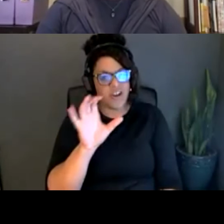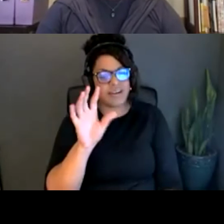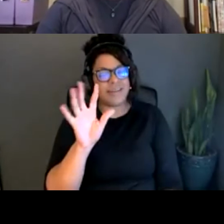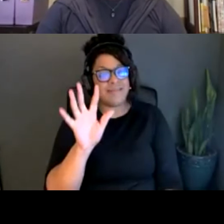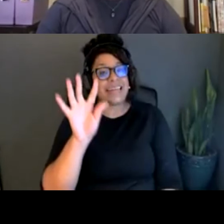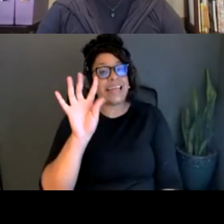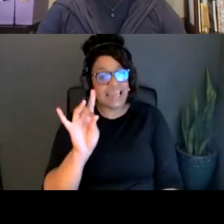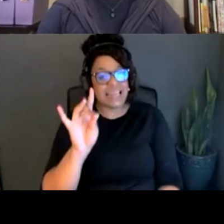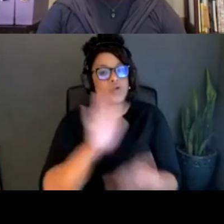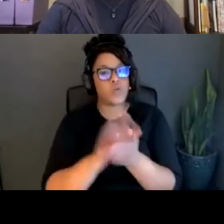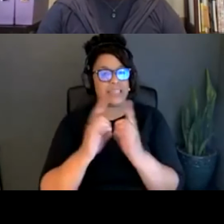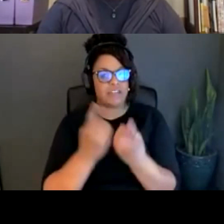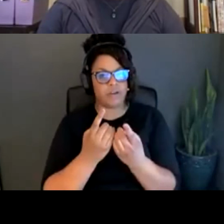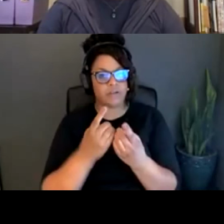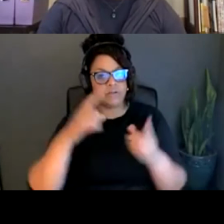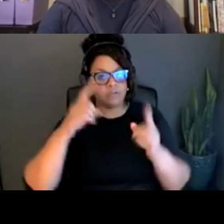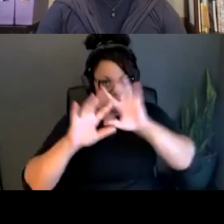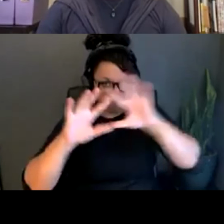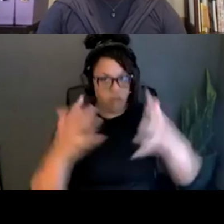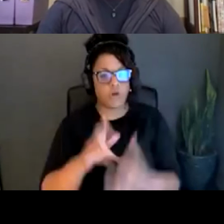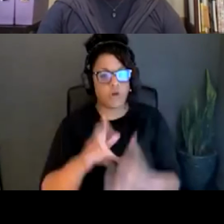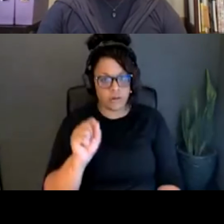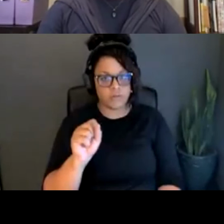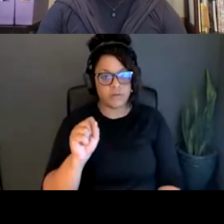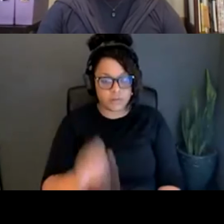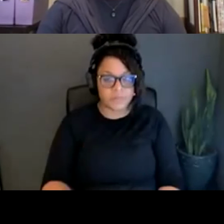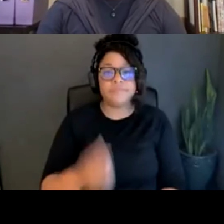16,758 school districts in the United States,